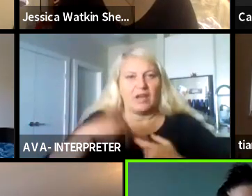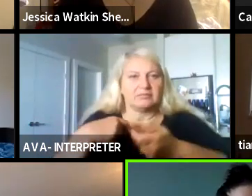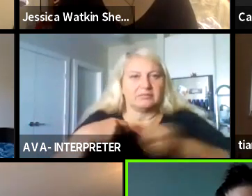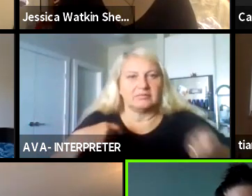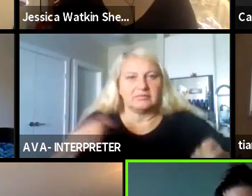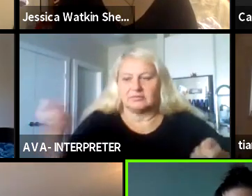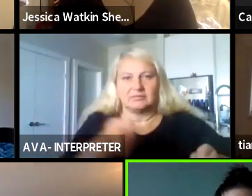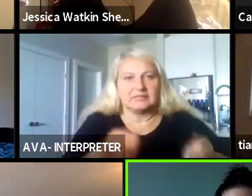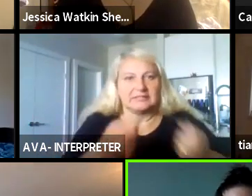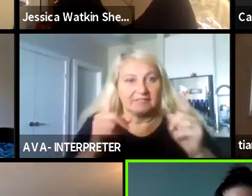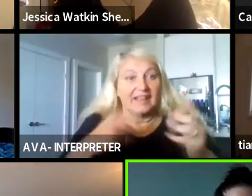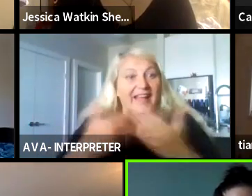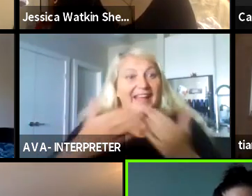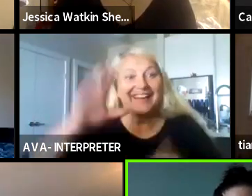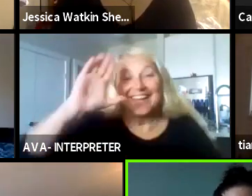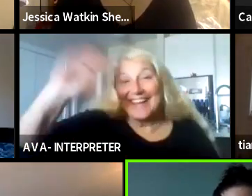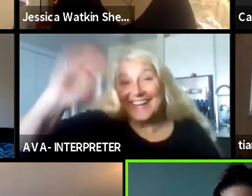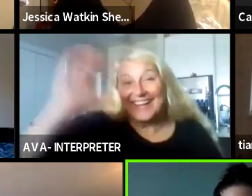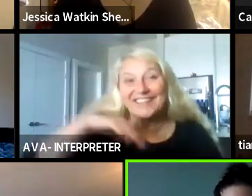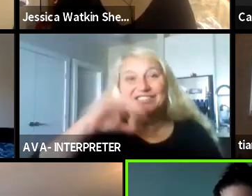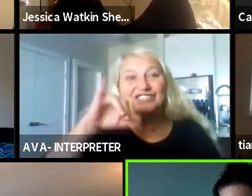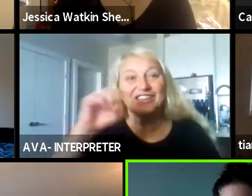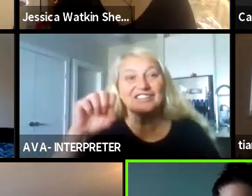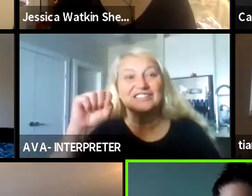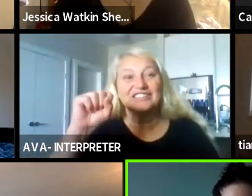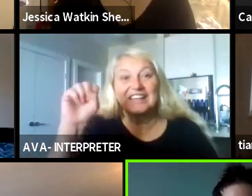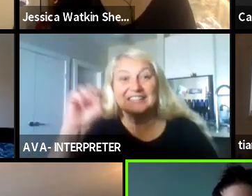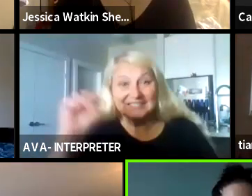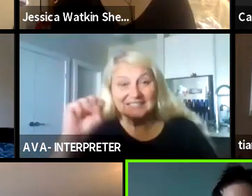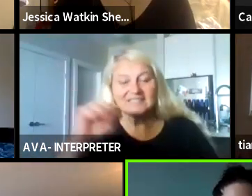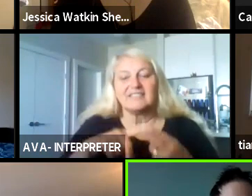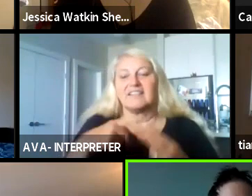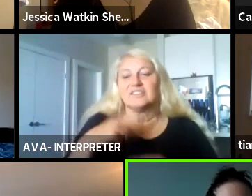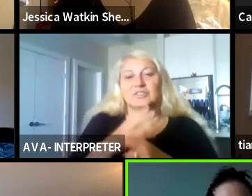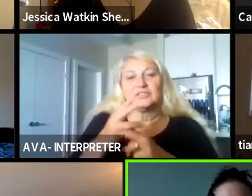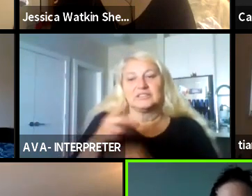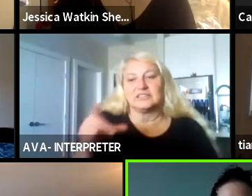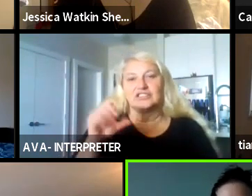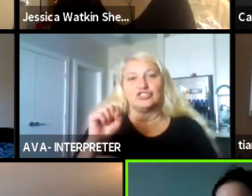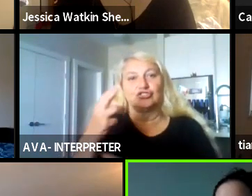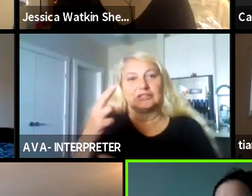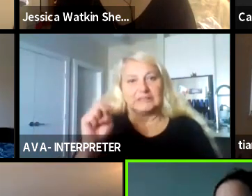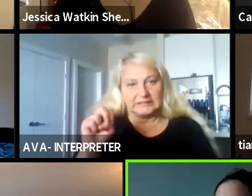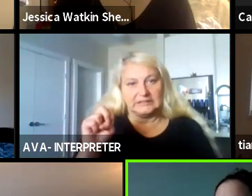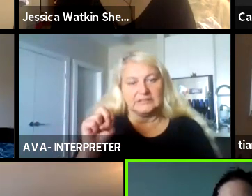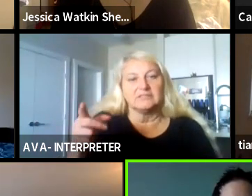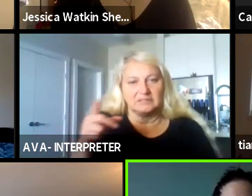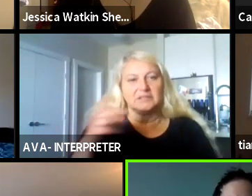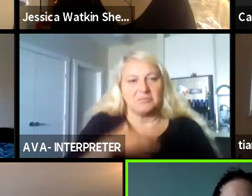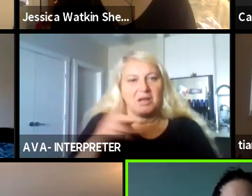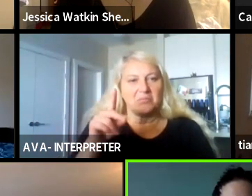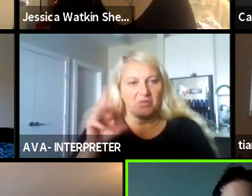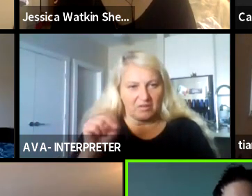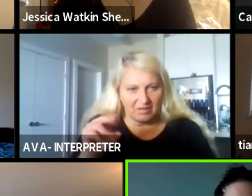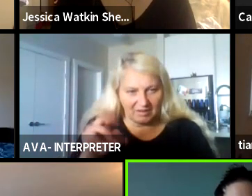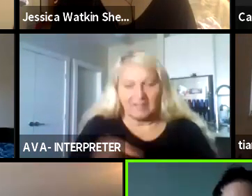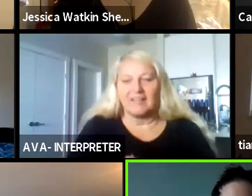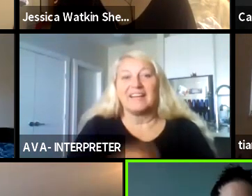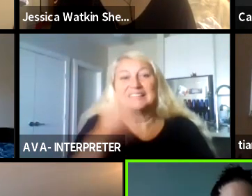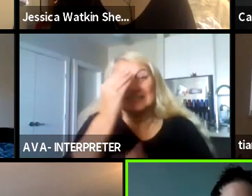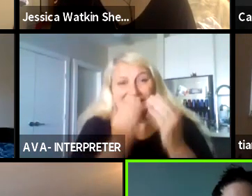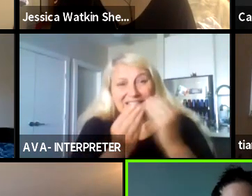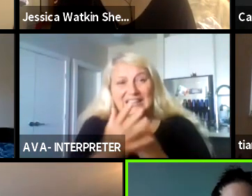Hi, I'm Jess S. I use she, her pronouns. An additional land acknowledgement. I had my first nettle soup of